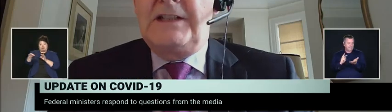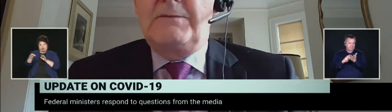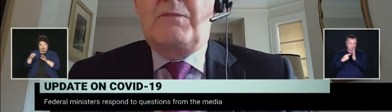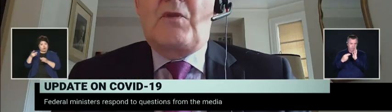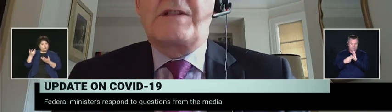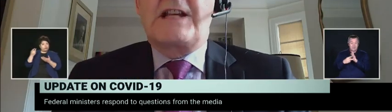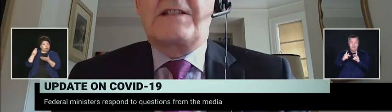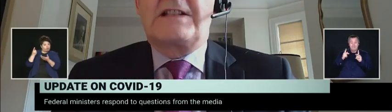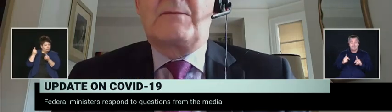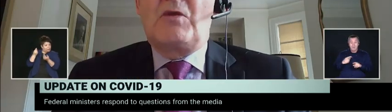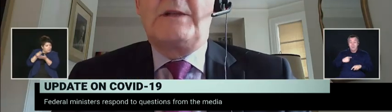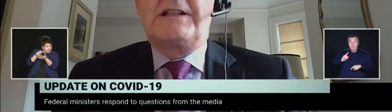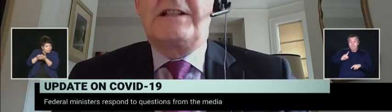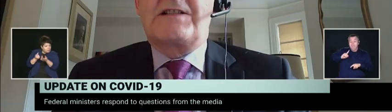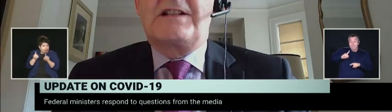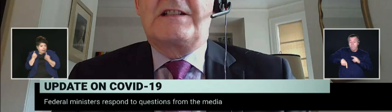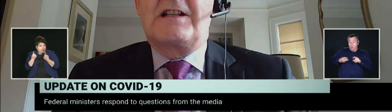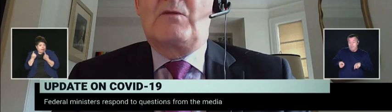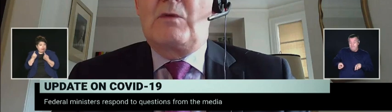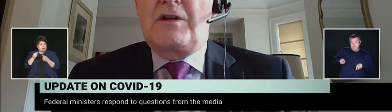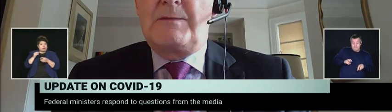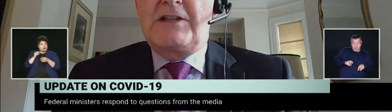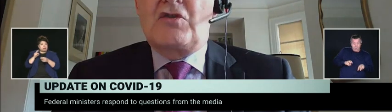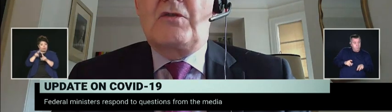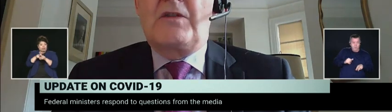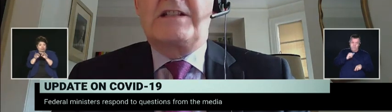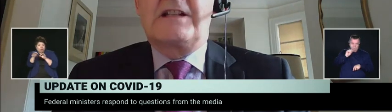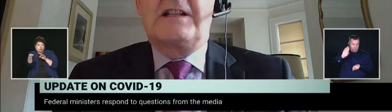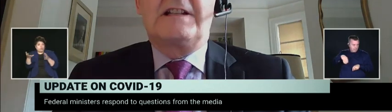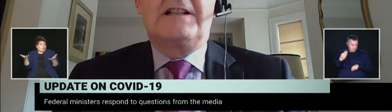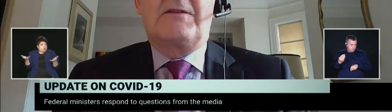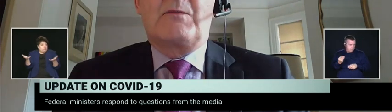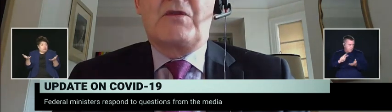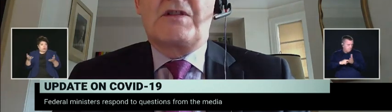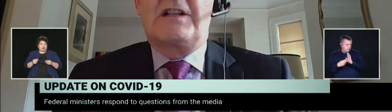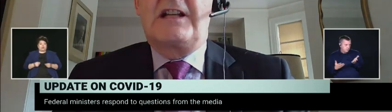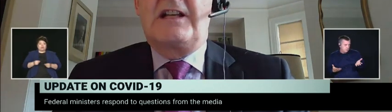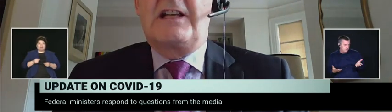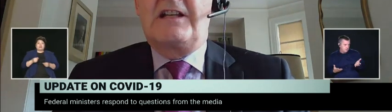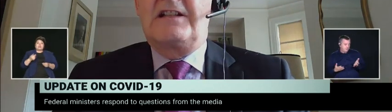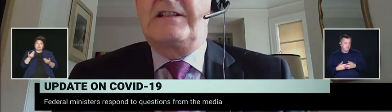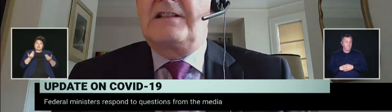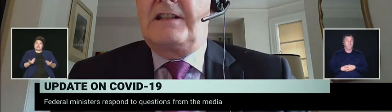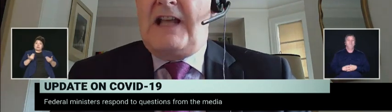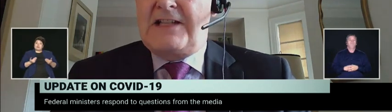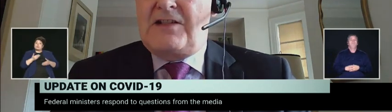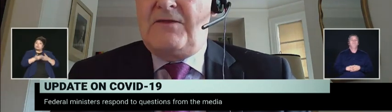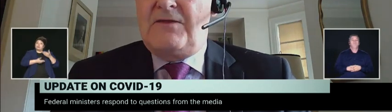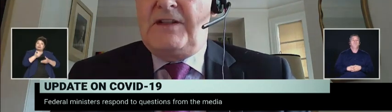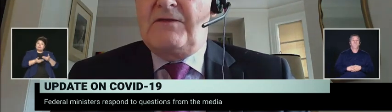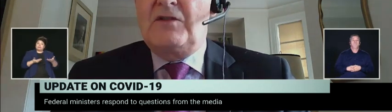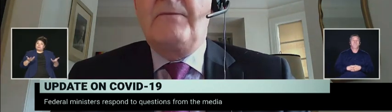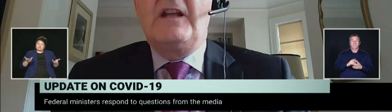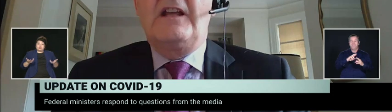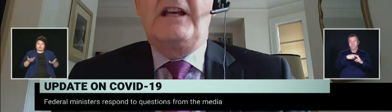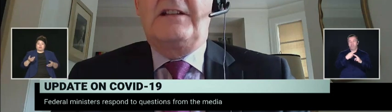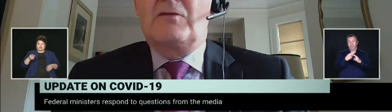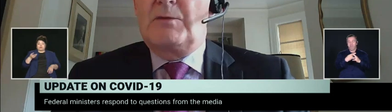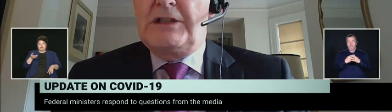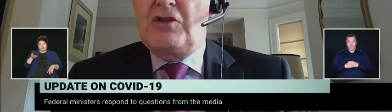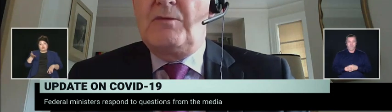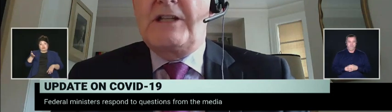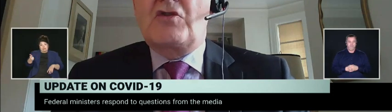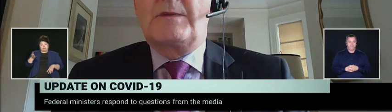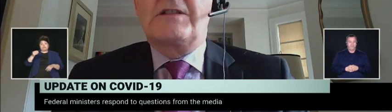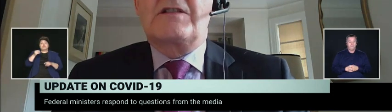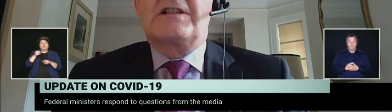The process at the moment is that we want to make sure that if a person has a fever, and there